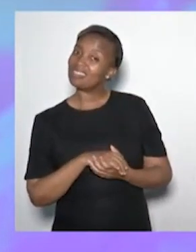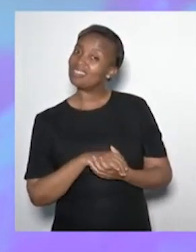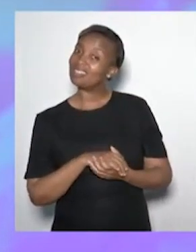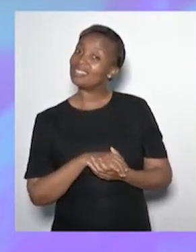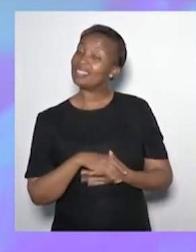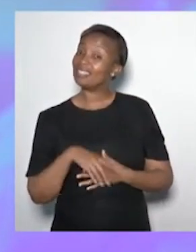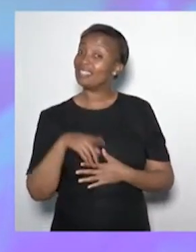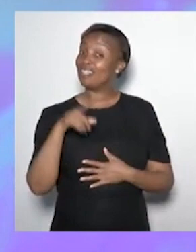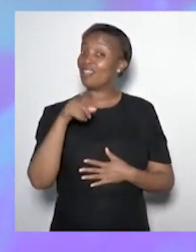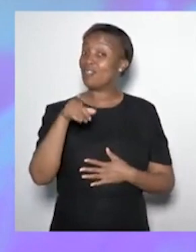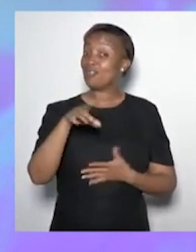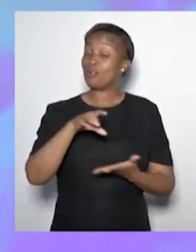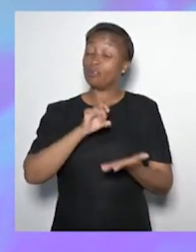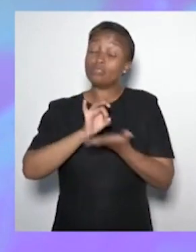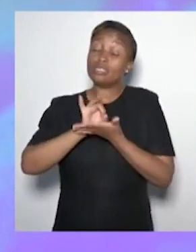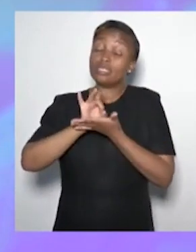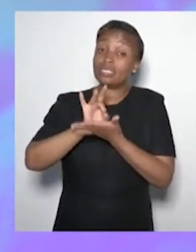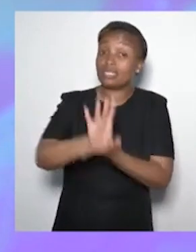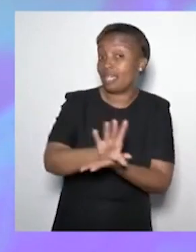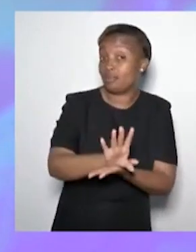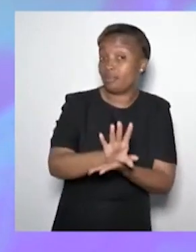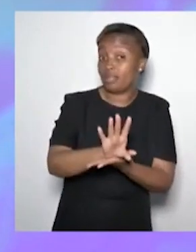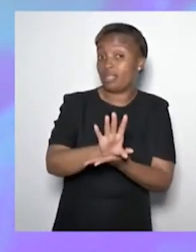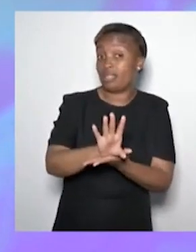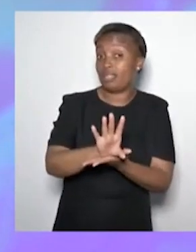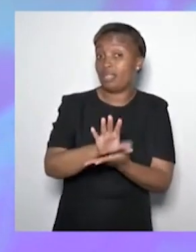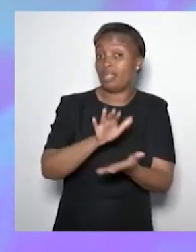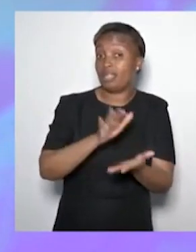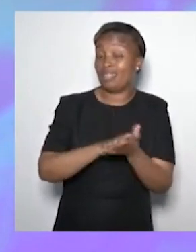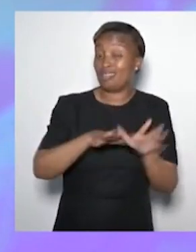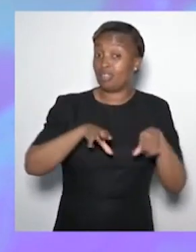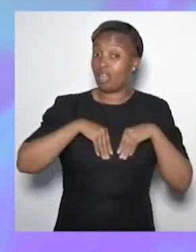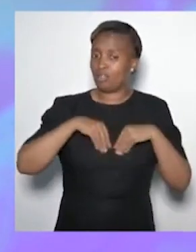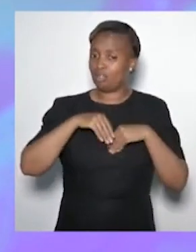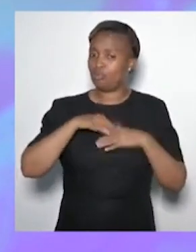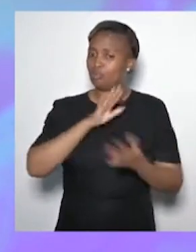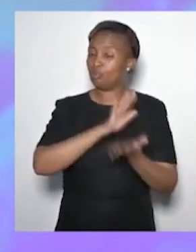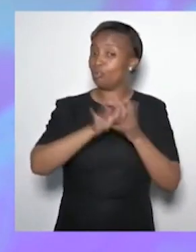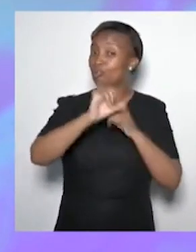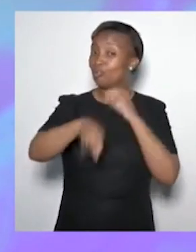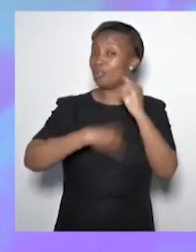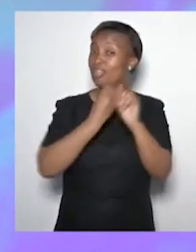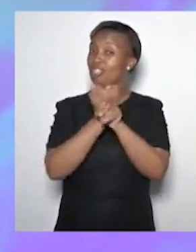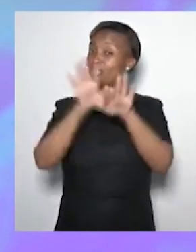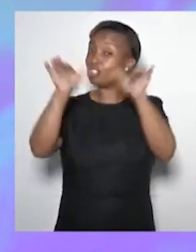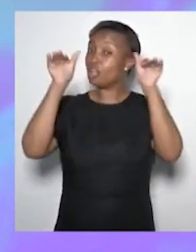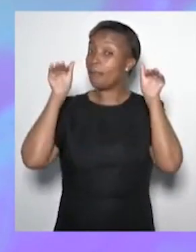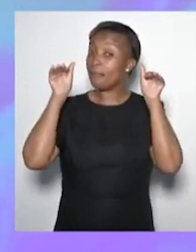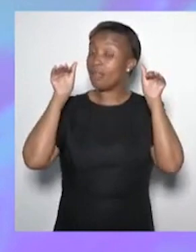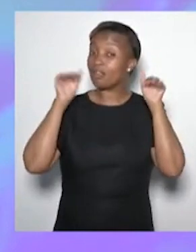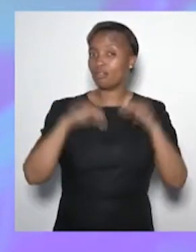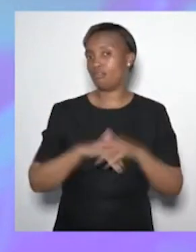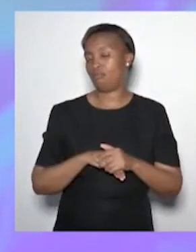you sent me off to the international public.